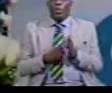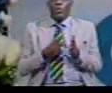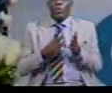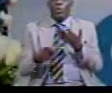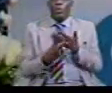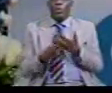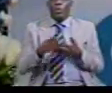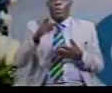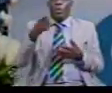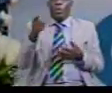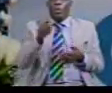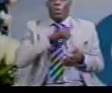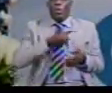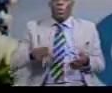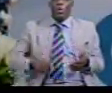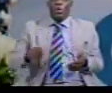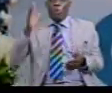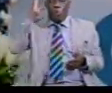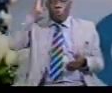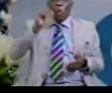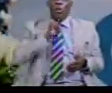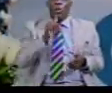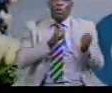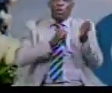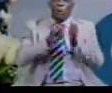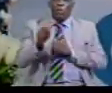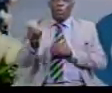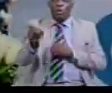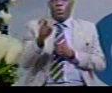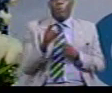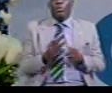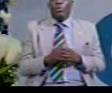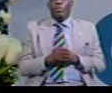pass you by. Le Seigneur ne va pas vous traverser.